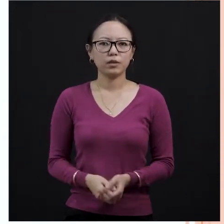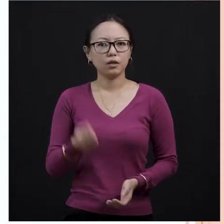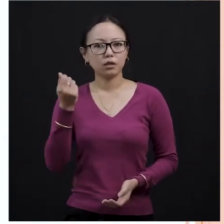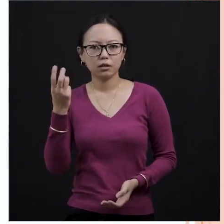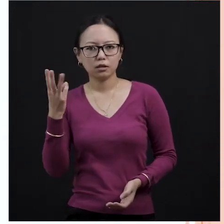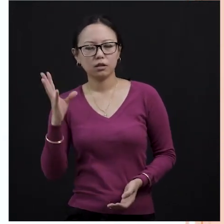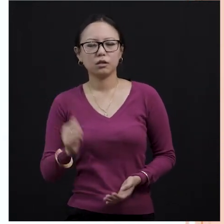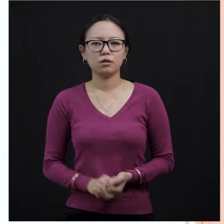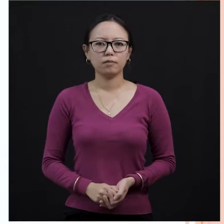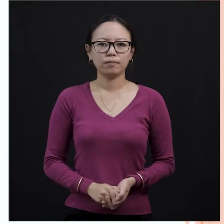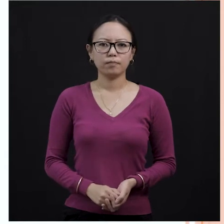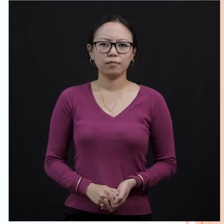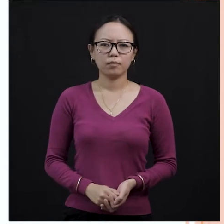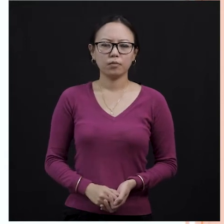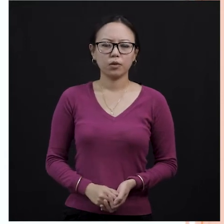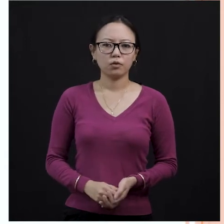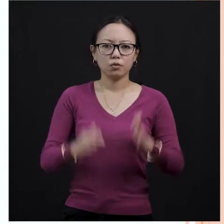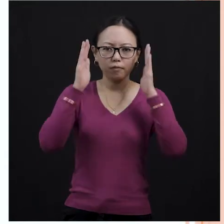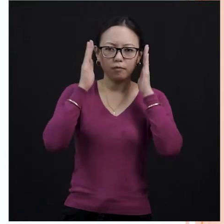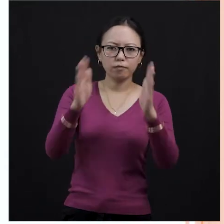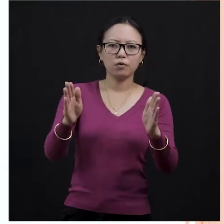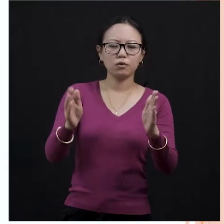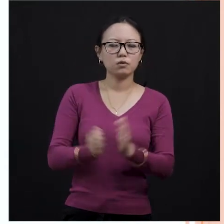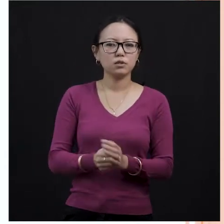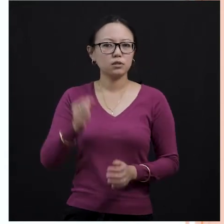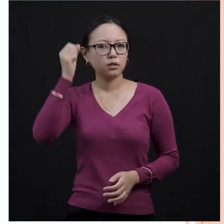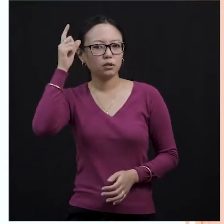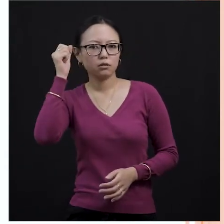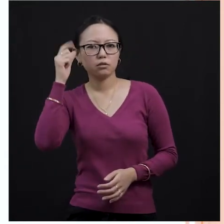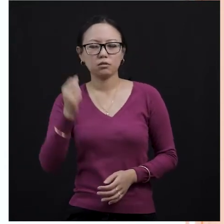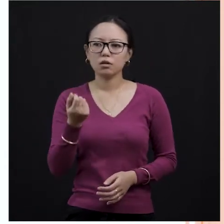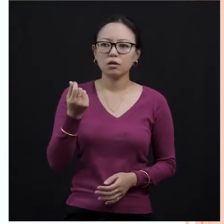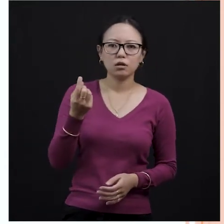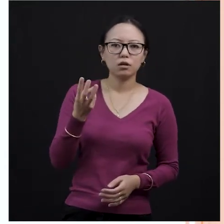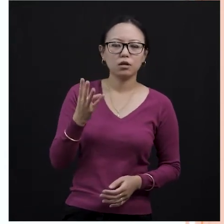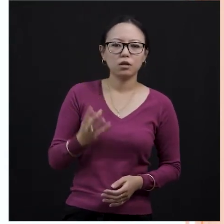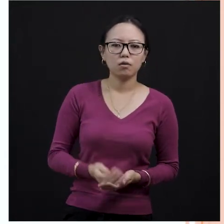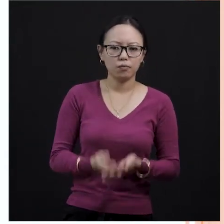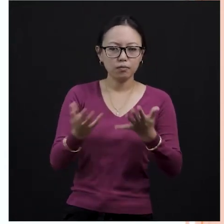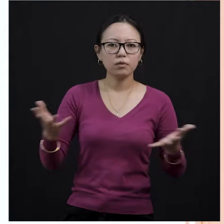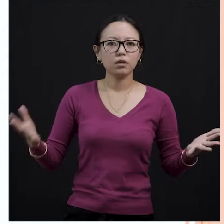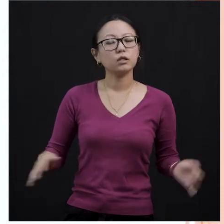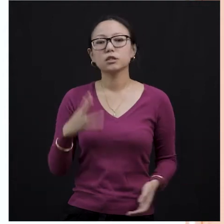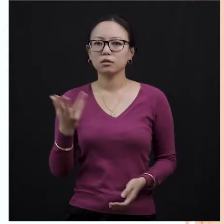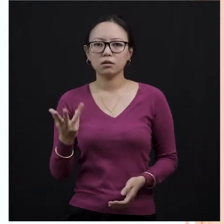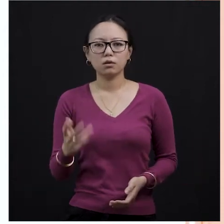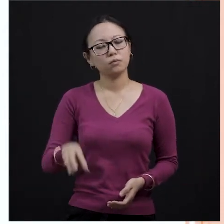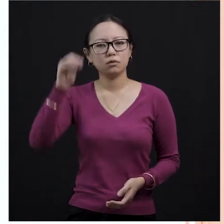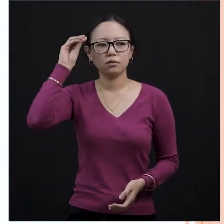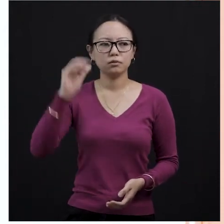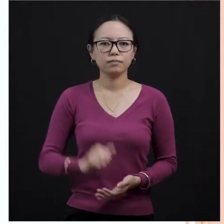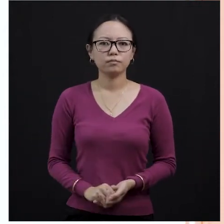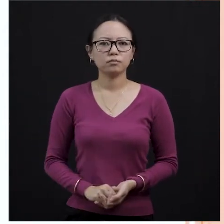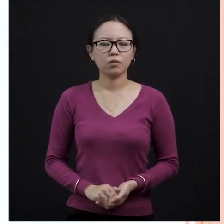our main focus is to understand how to count objects, okay? Now, the next